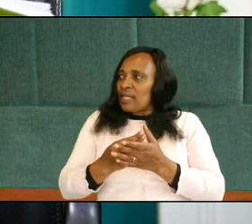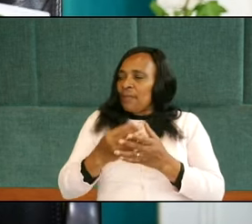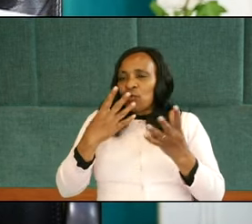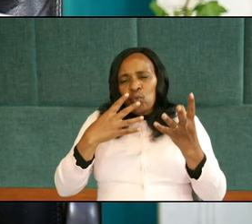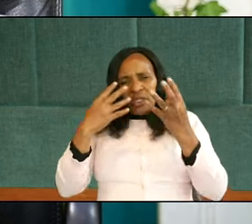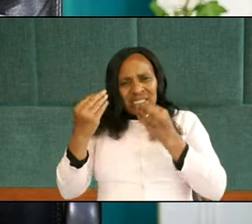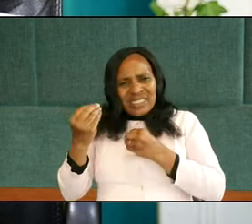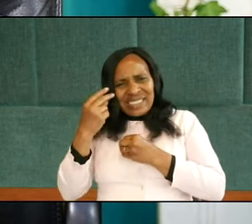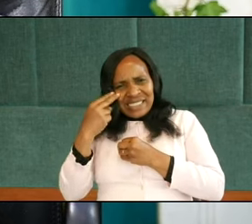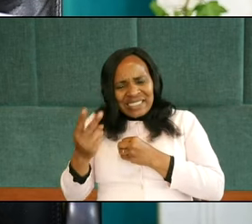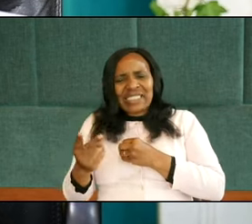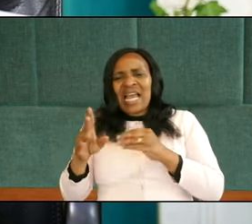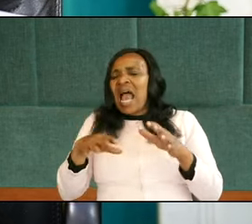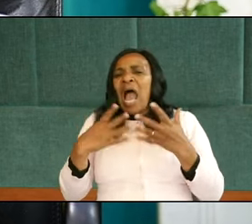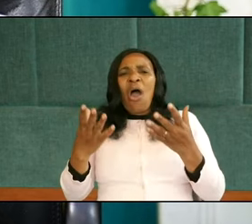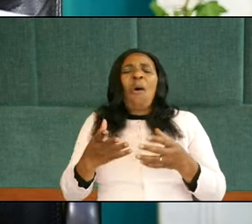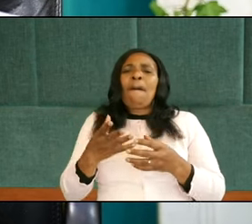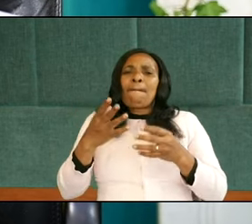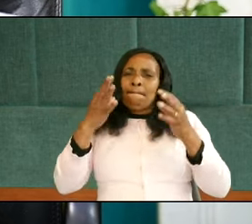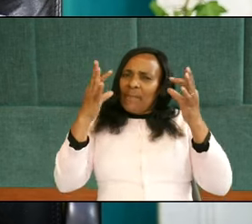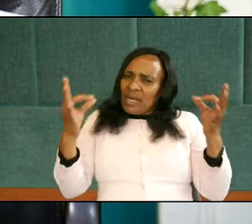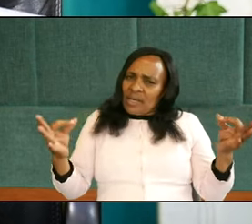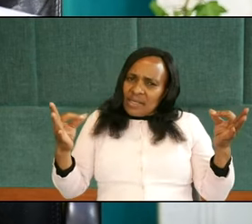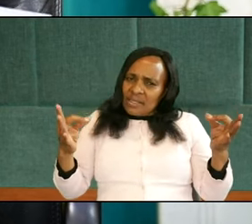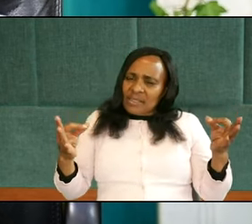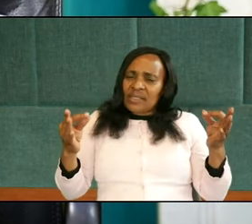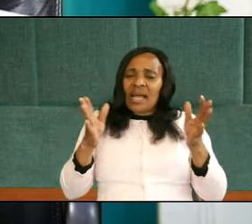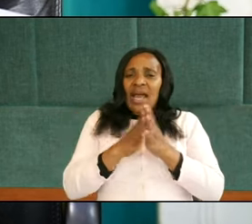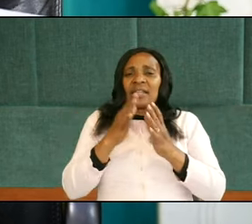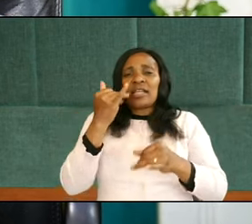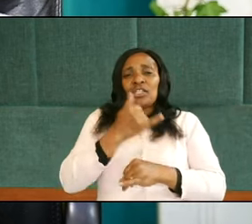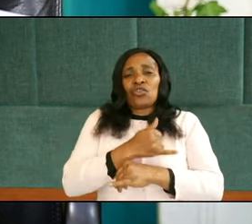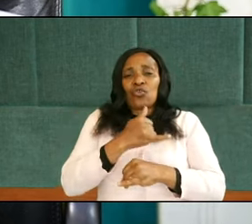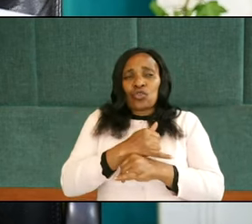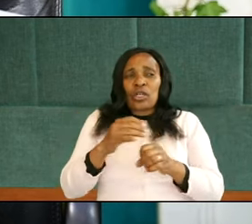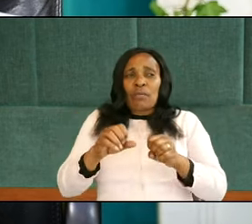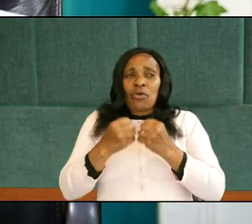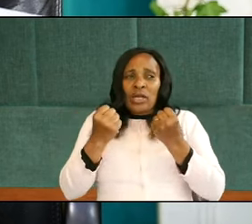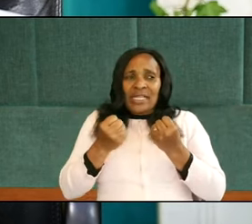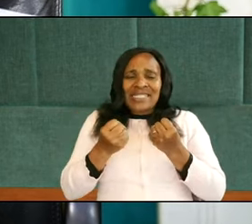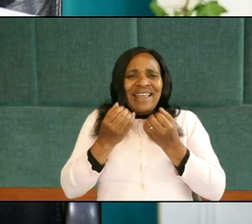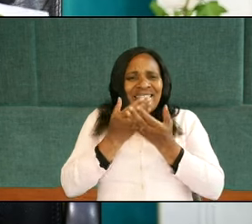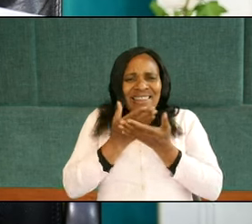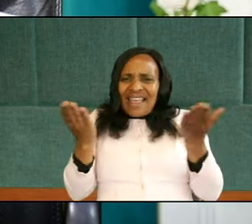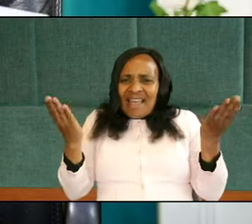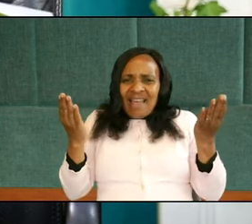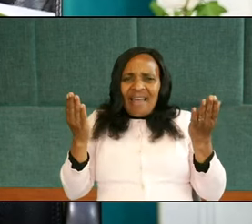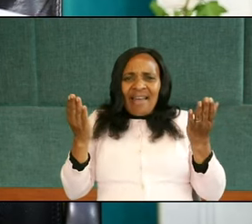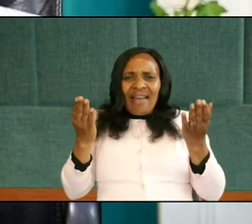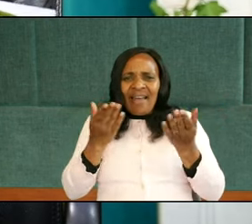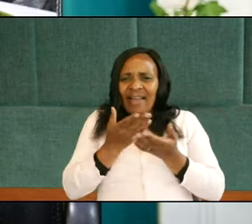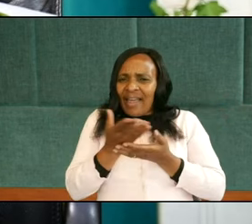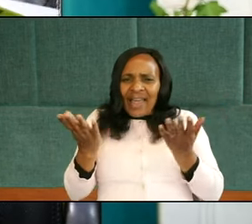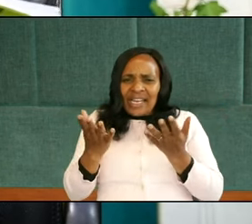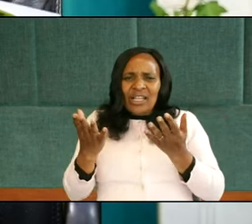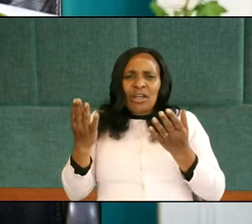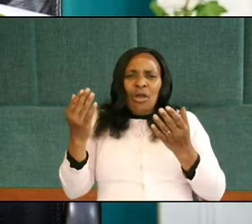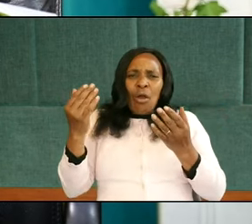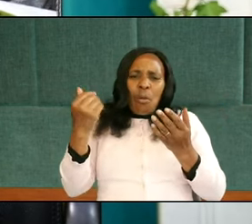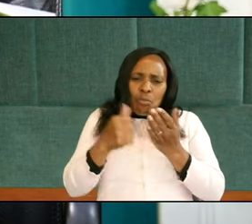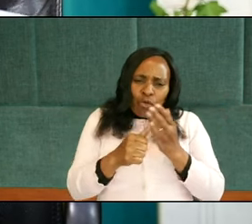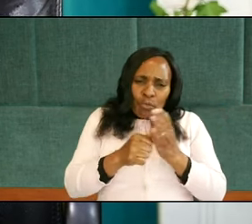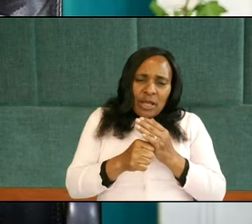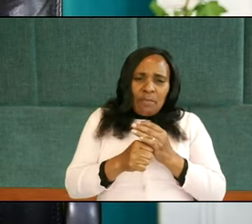to see how was the marriage institution broken, or was there any interference that happened in our story